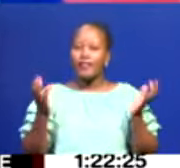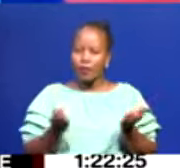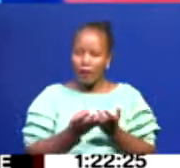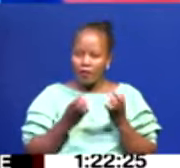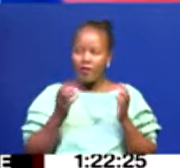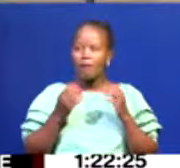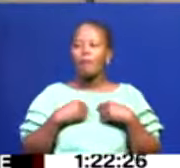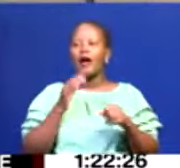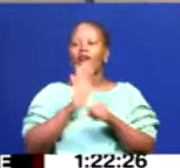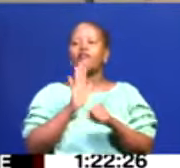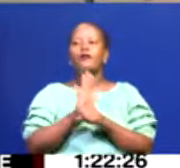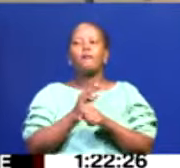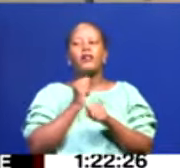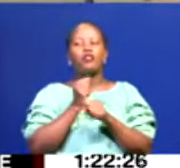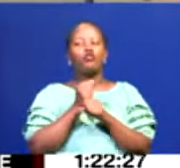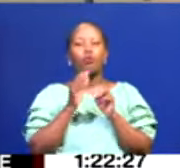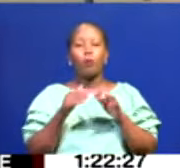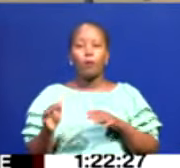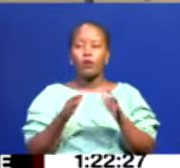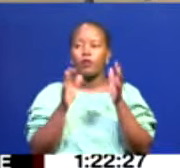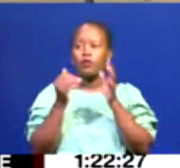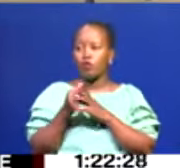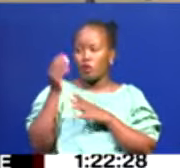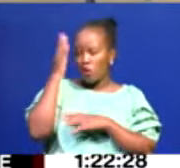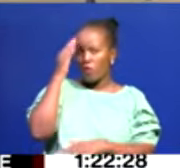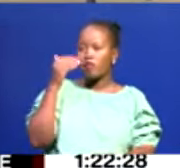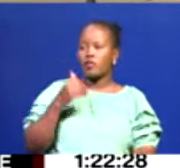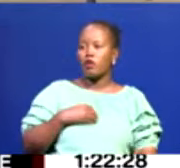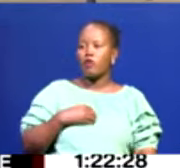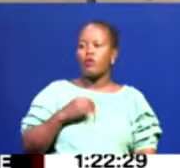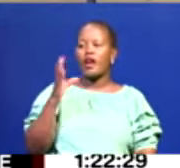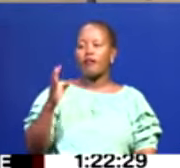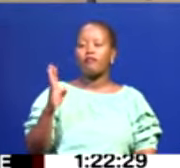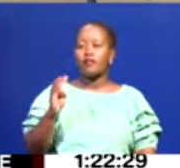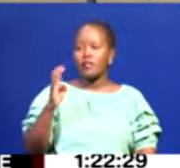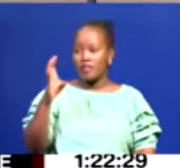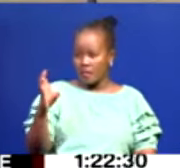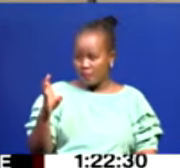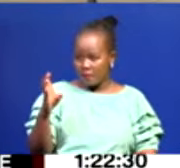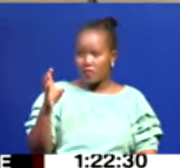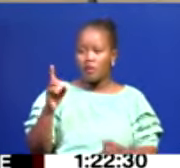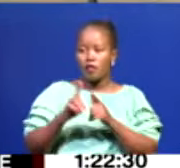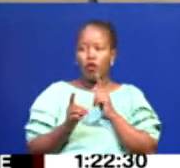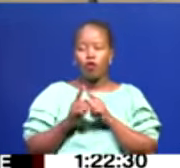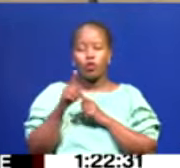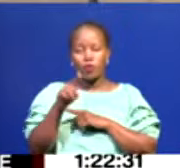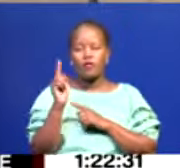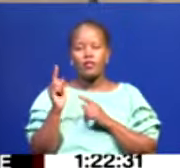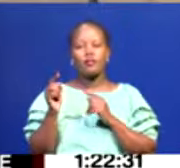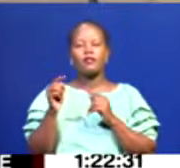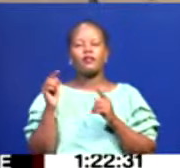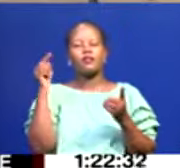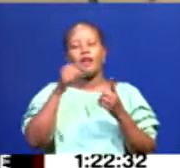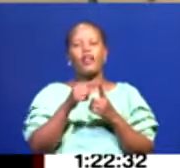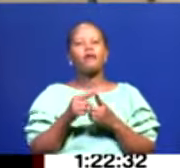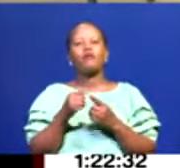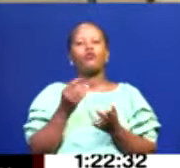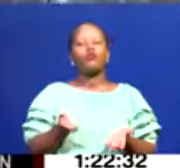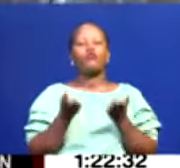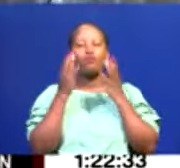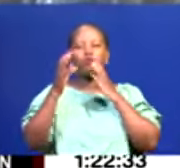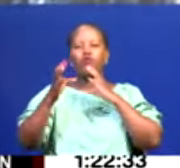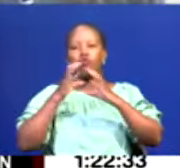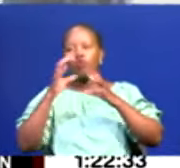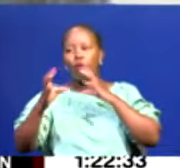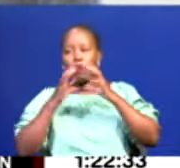countries in Africa. And knowing that we have CBC, it's also it's a way of embracing communication and